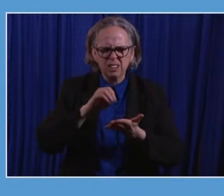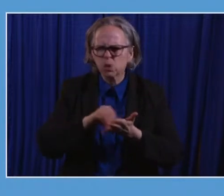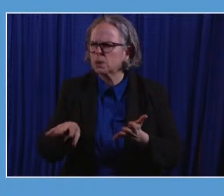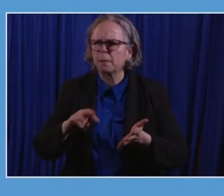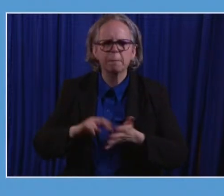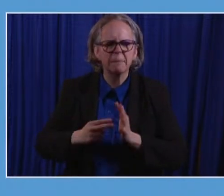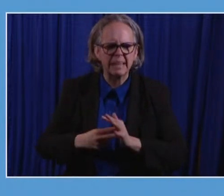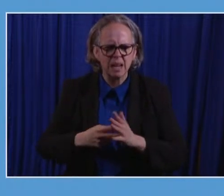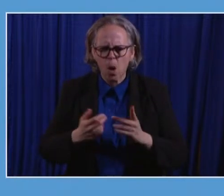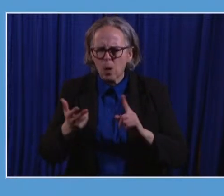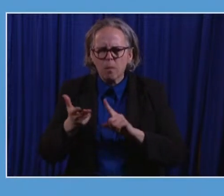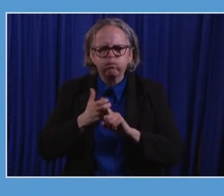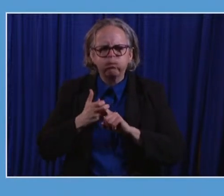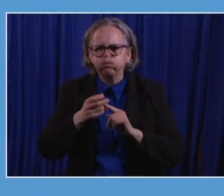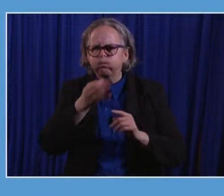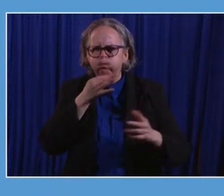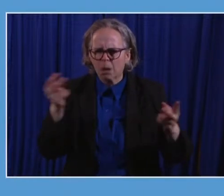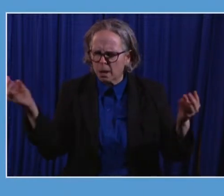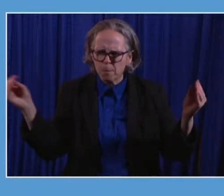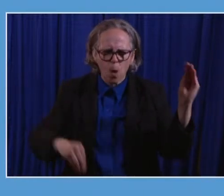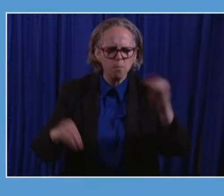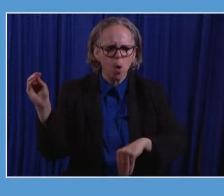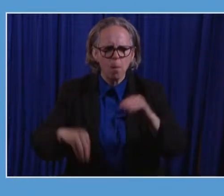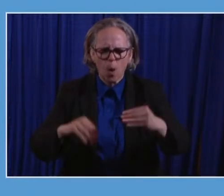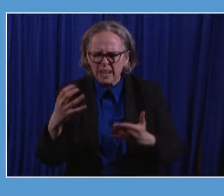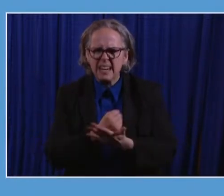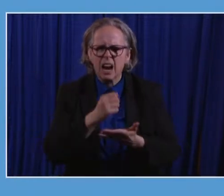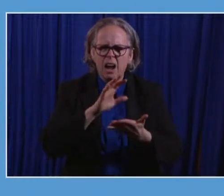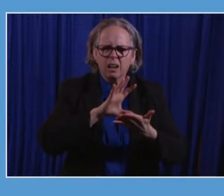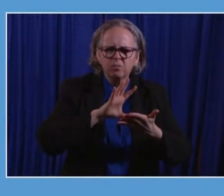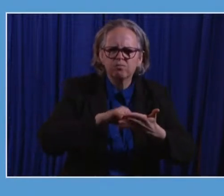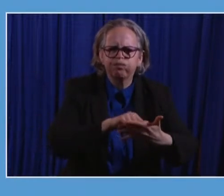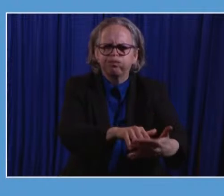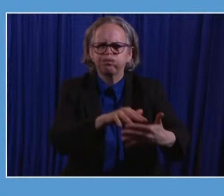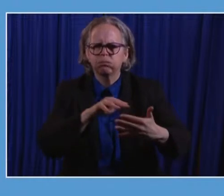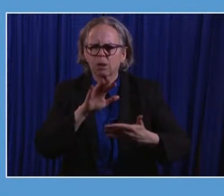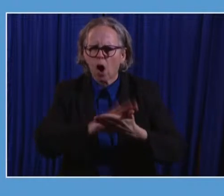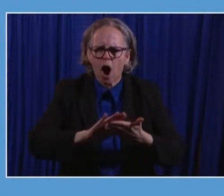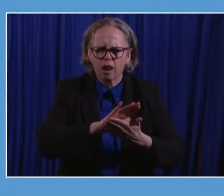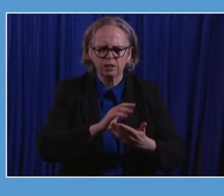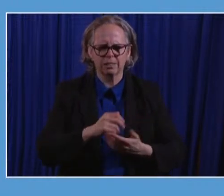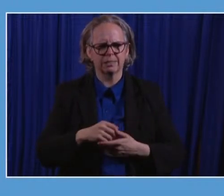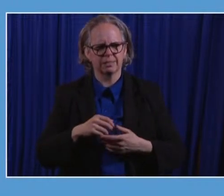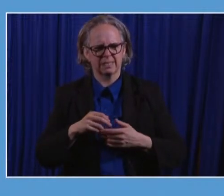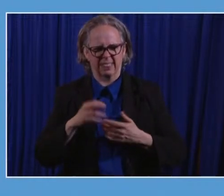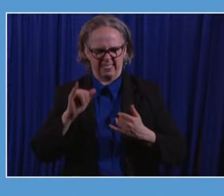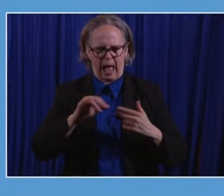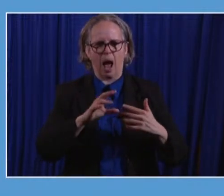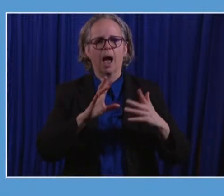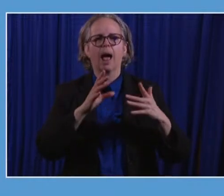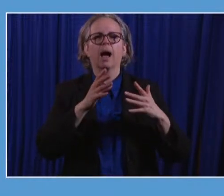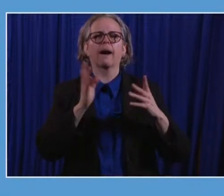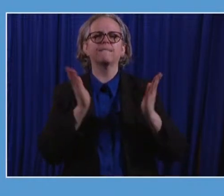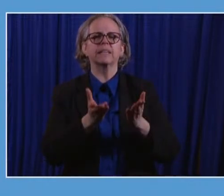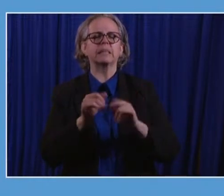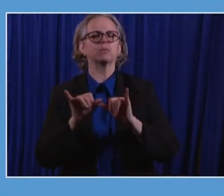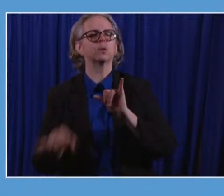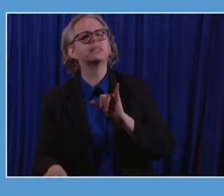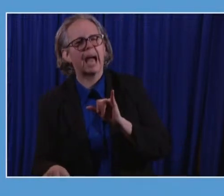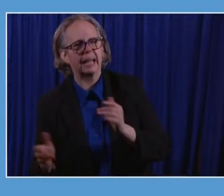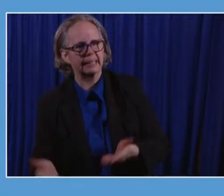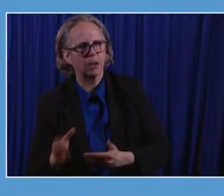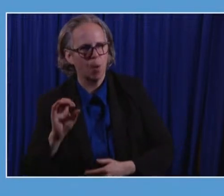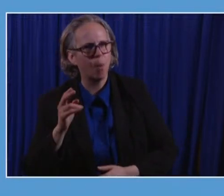to go to college. And we can use these tools, the process of connecting